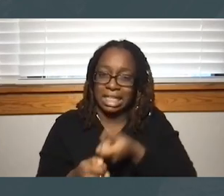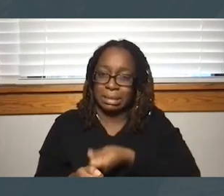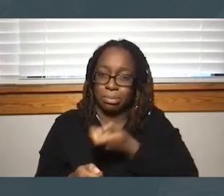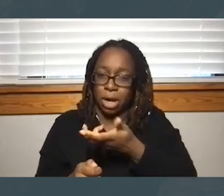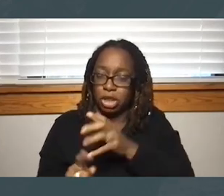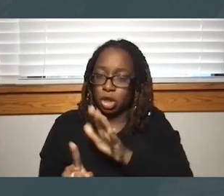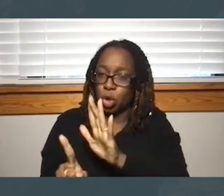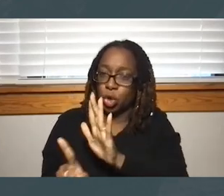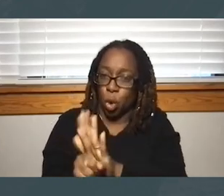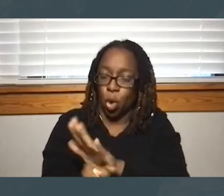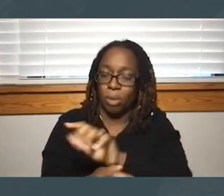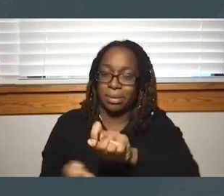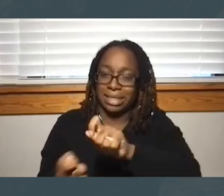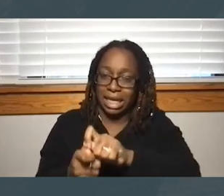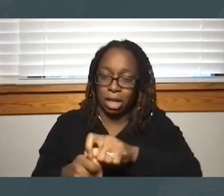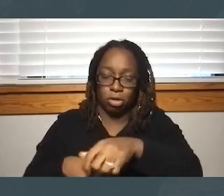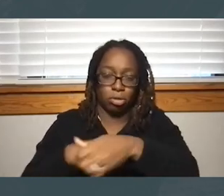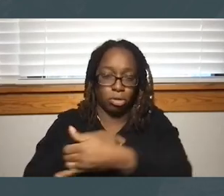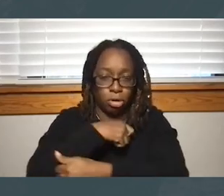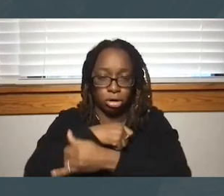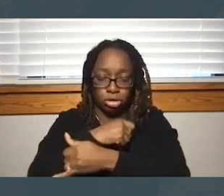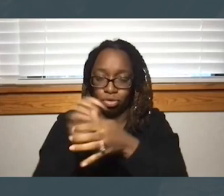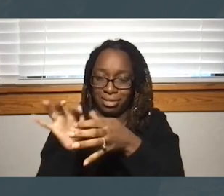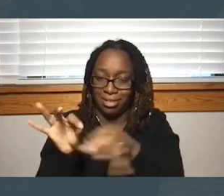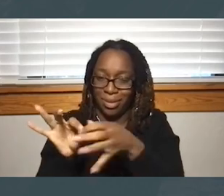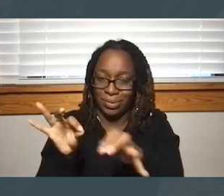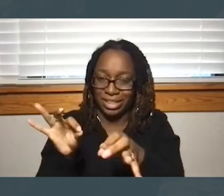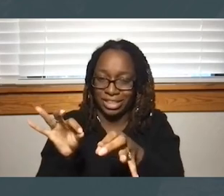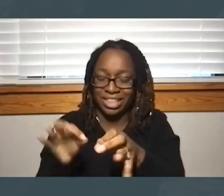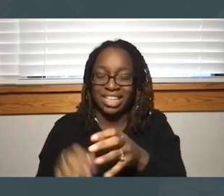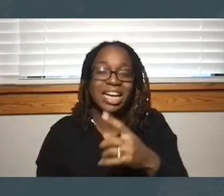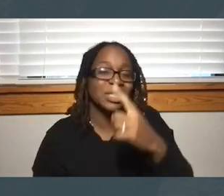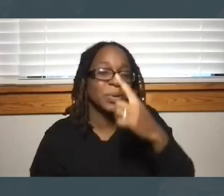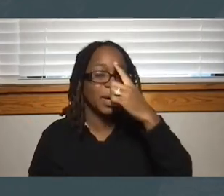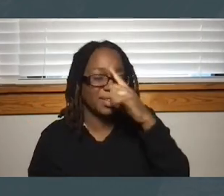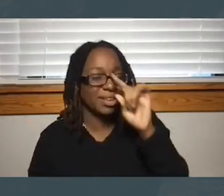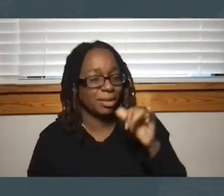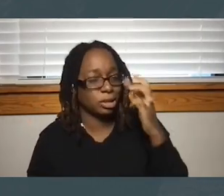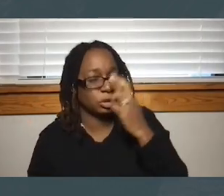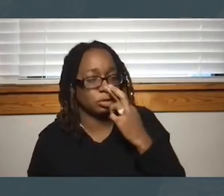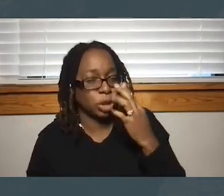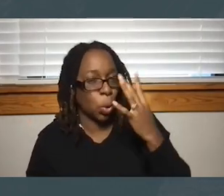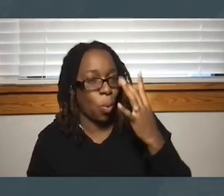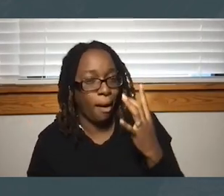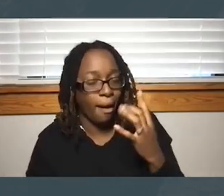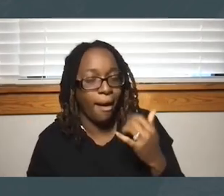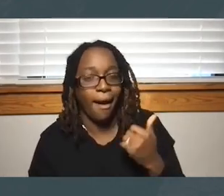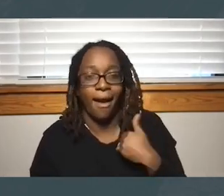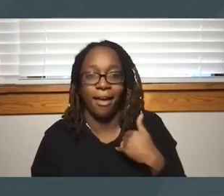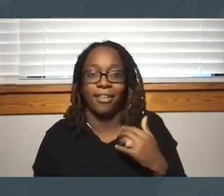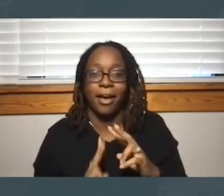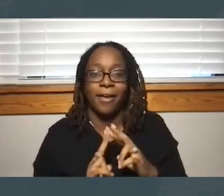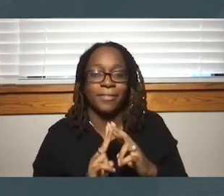right? So I think that this is why there is perhaps a very subversive